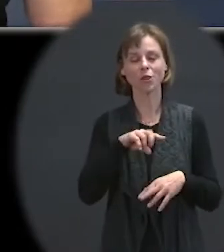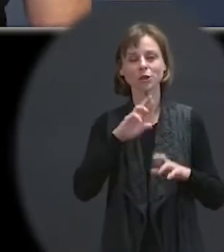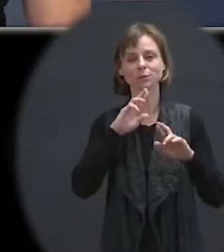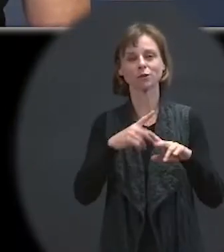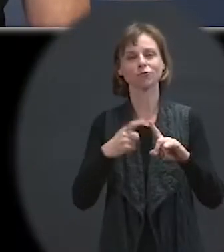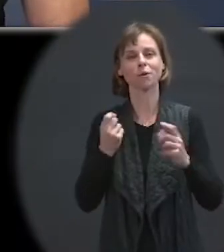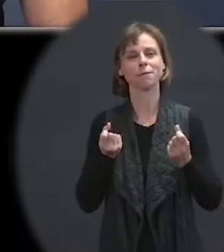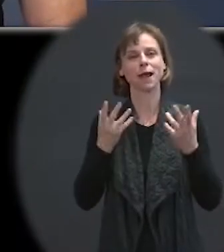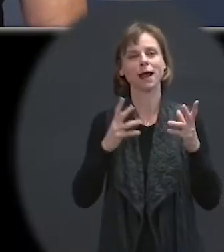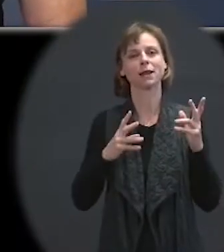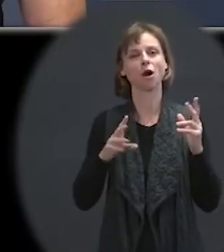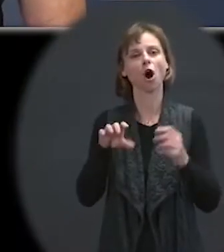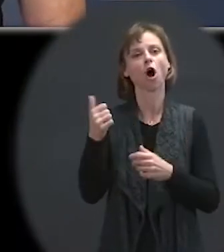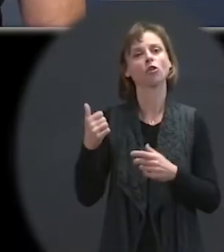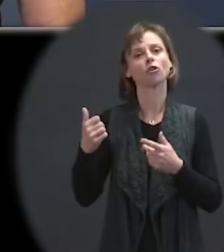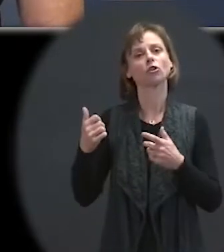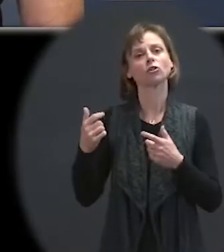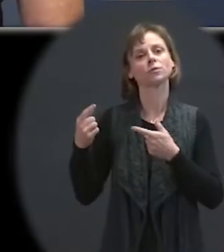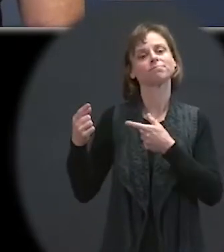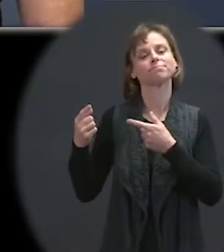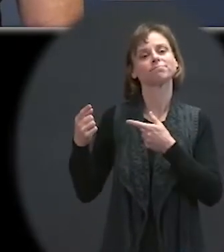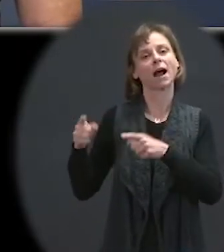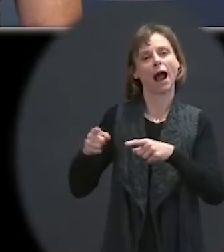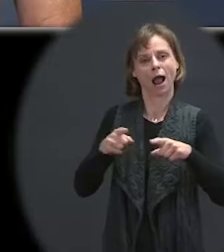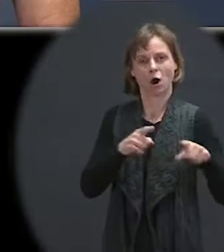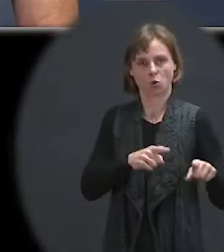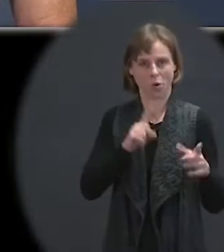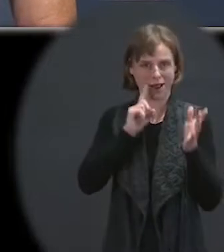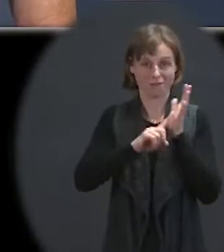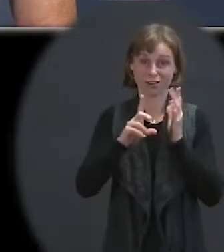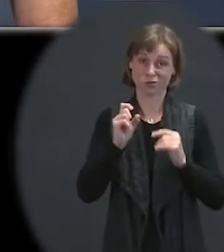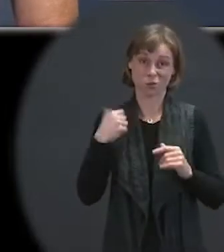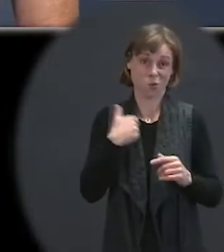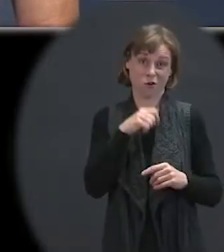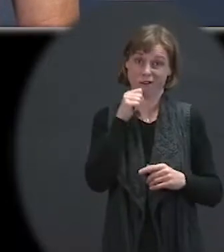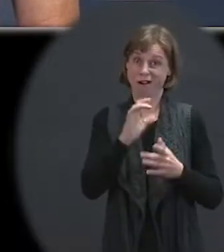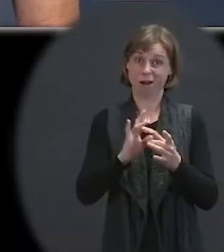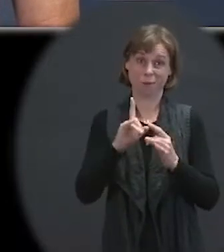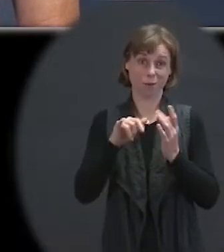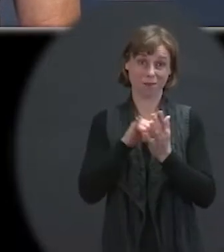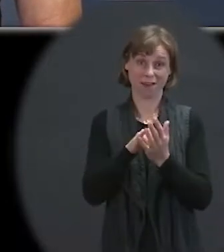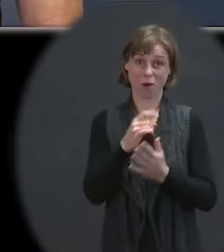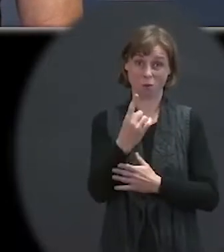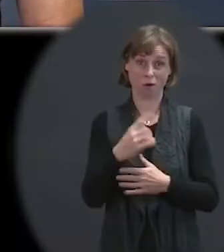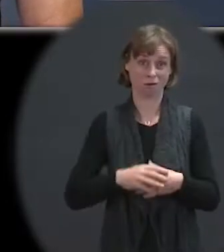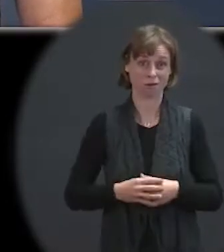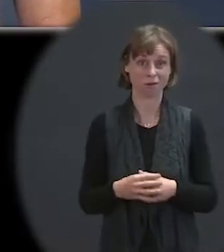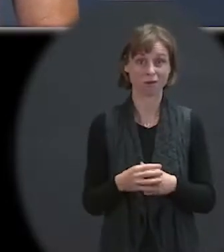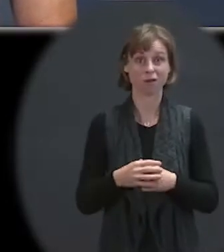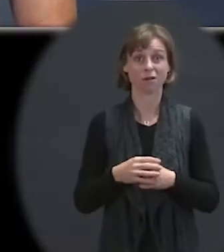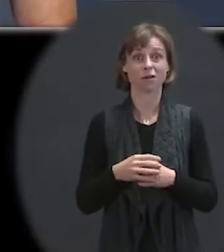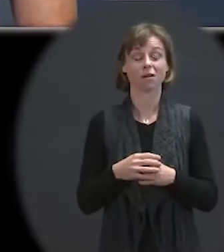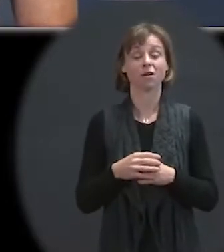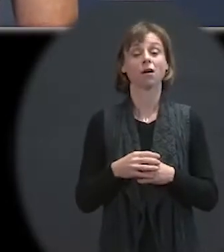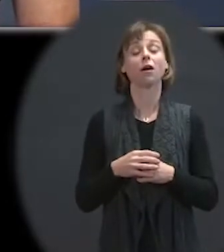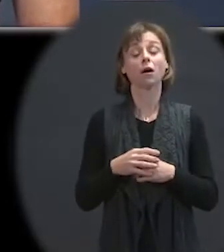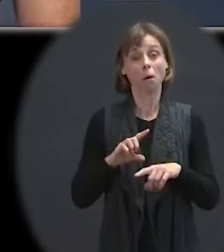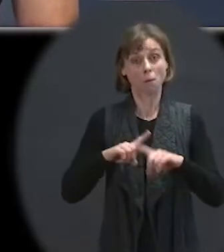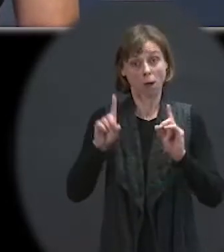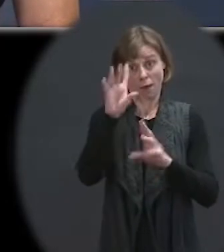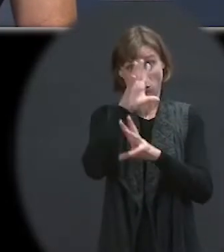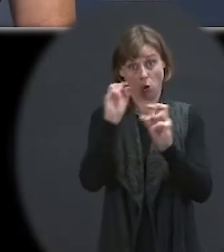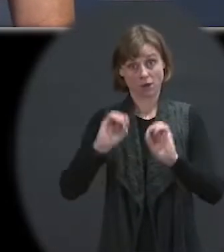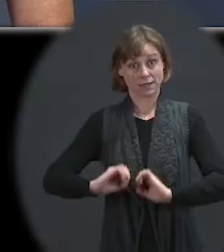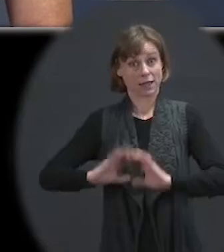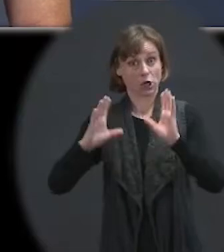of multiple other ongoing investigations. So we're not going to comment on this specific ruling. The president did make clear on the